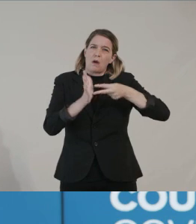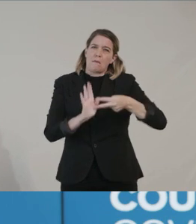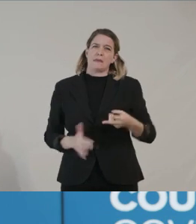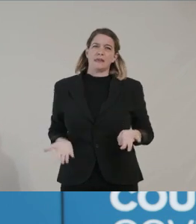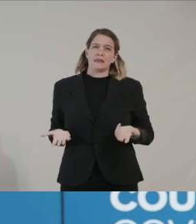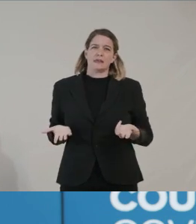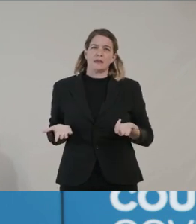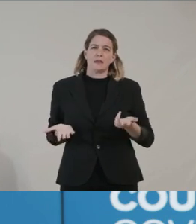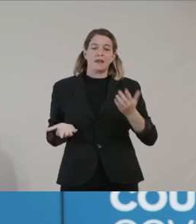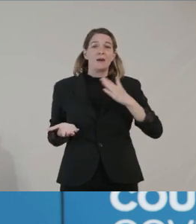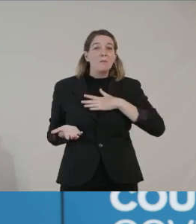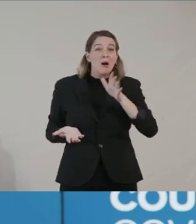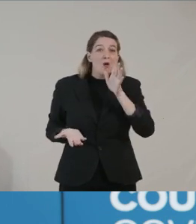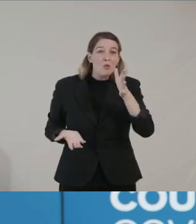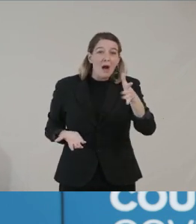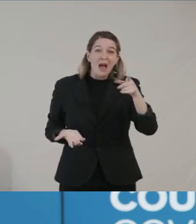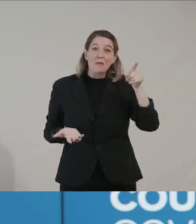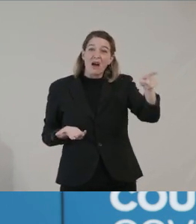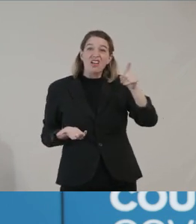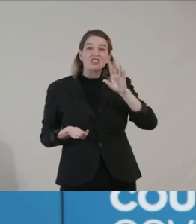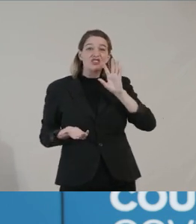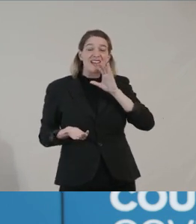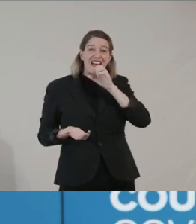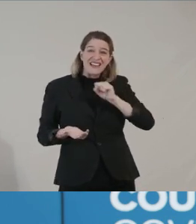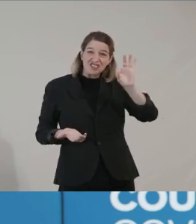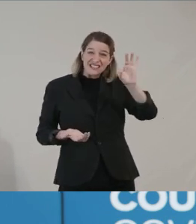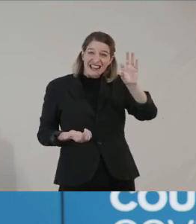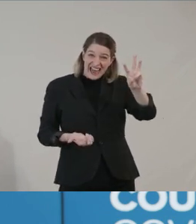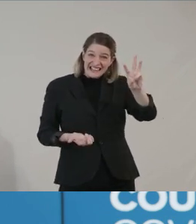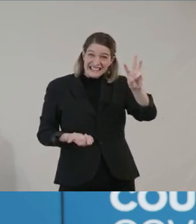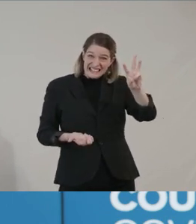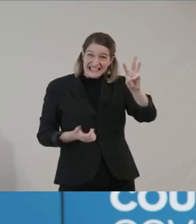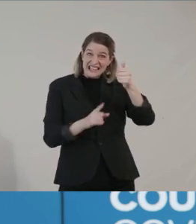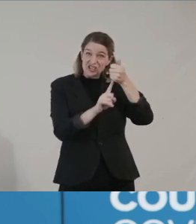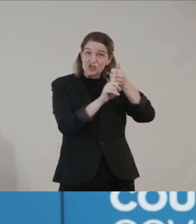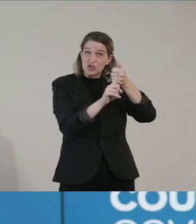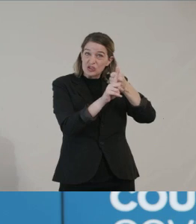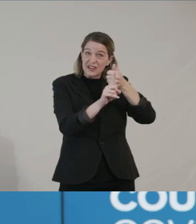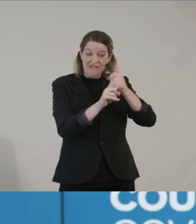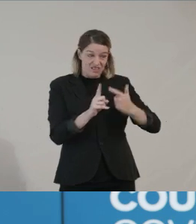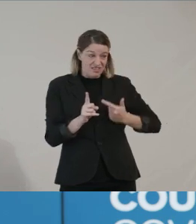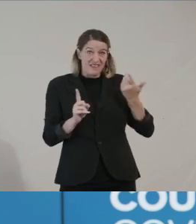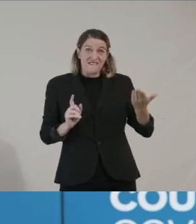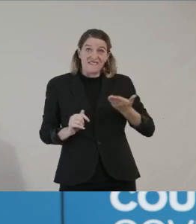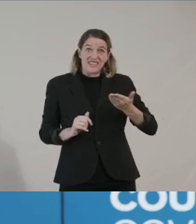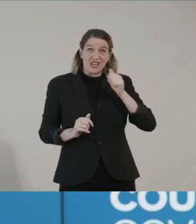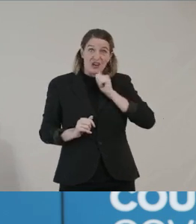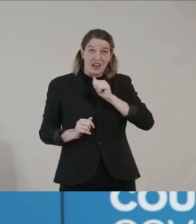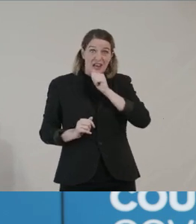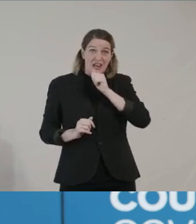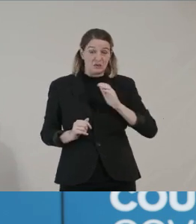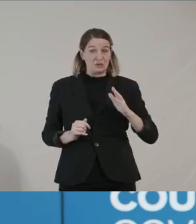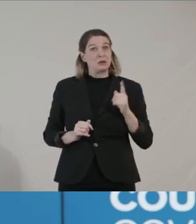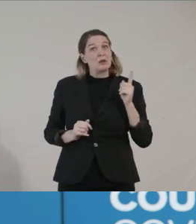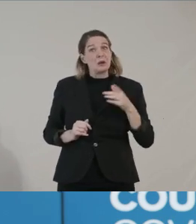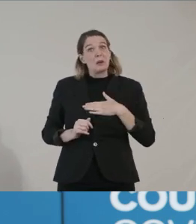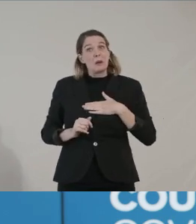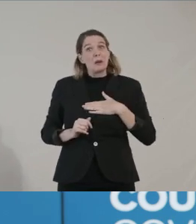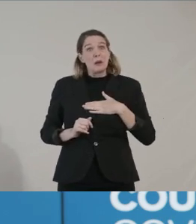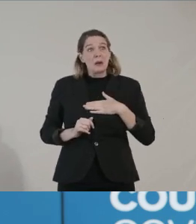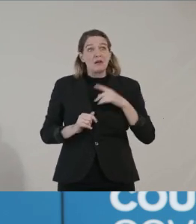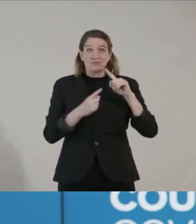Arizonan, and my mom. She would be mad if I gave her age. I've said that before, but